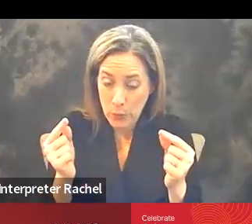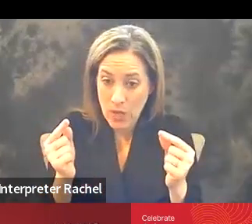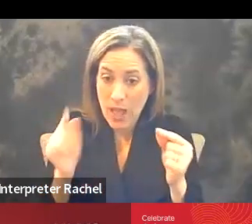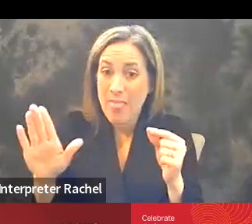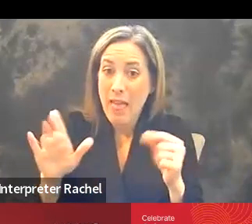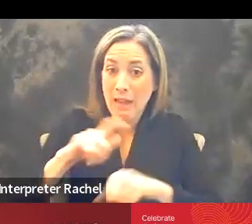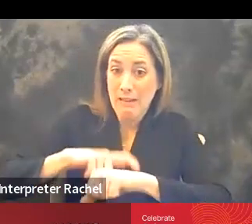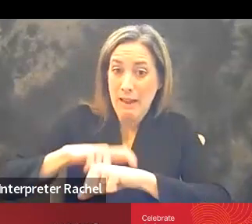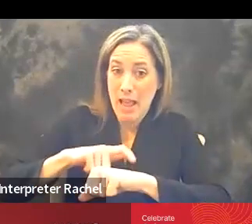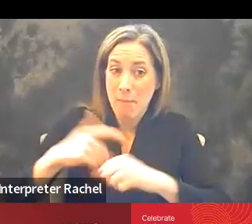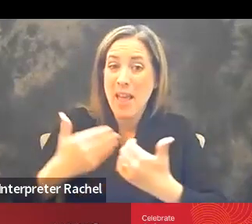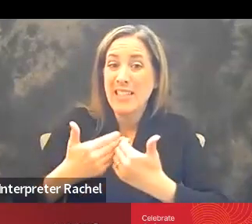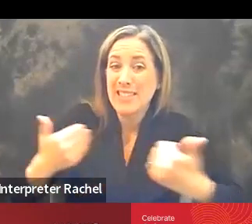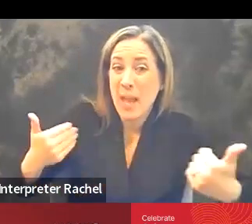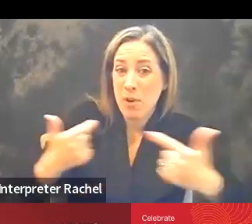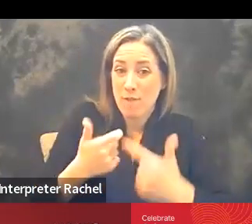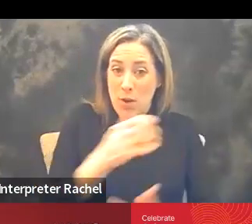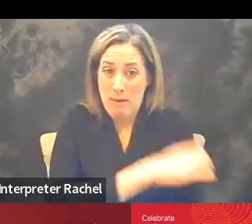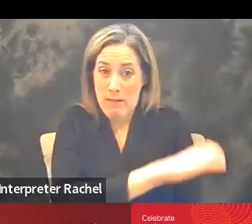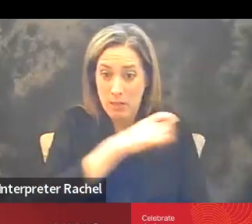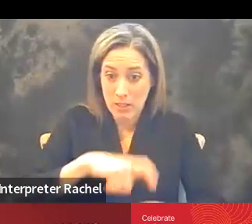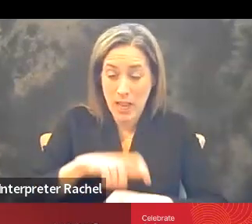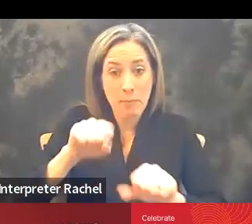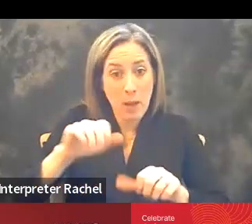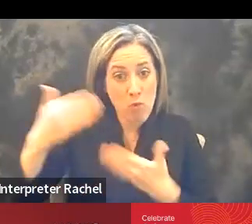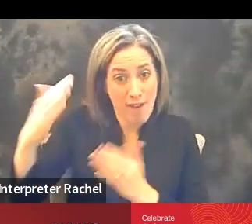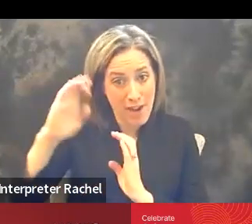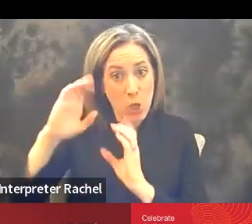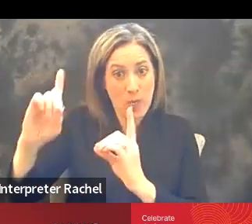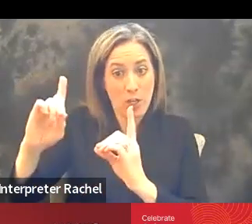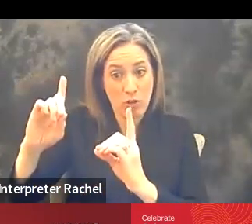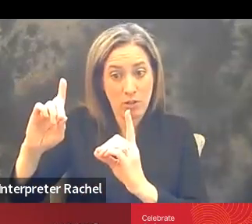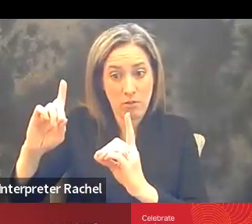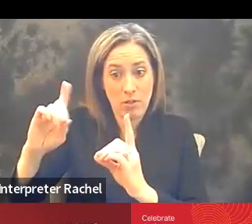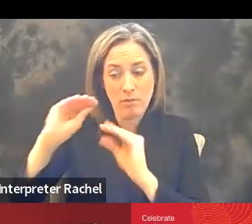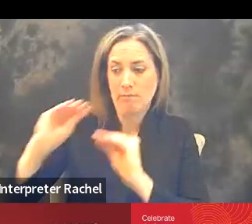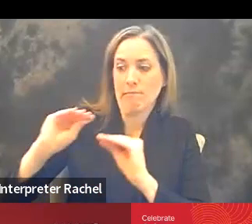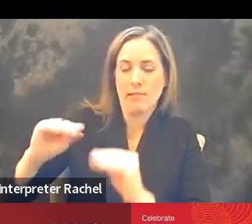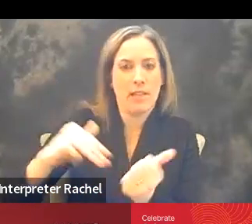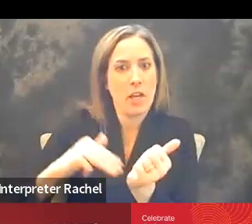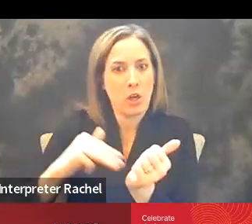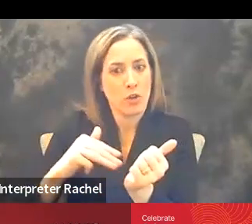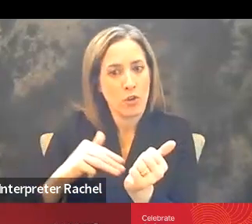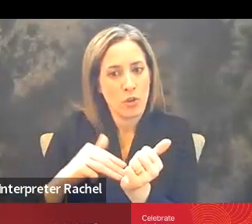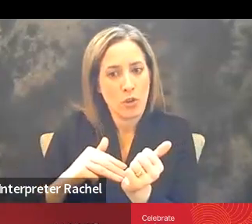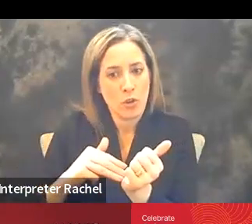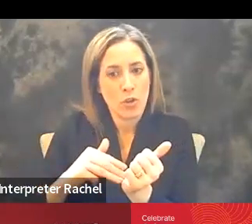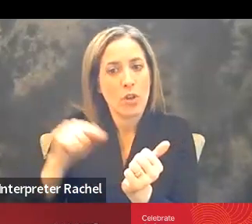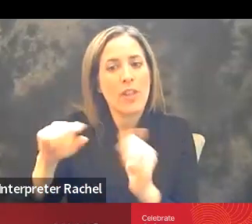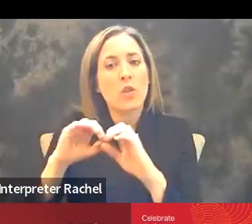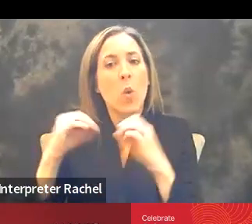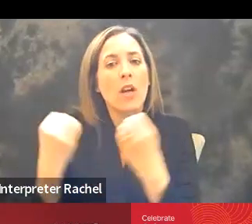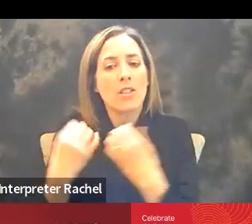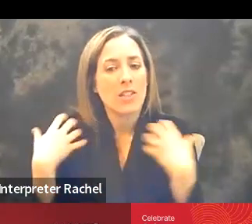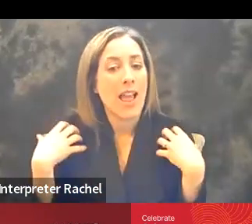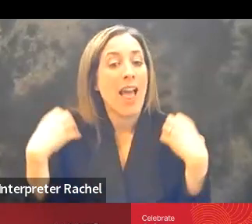clinical spaces, provide a little bit of that education, right? This is, to a degree, organizational health